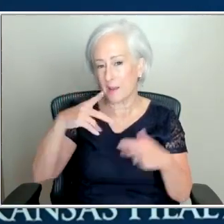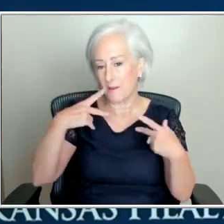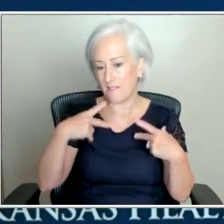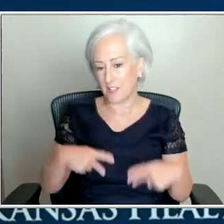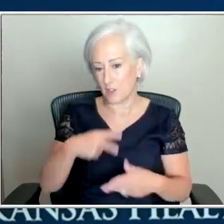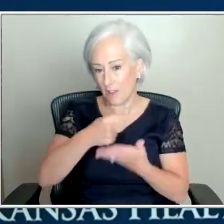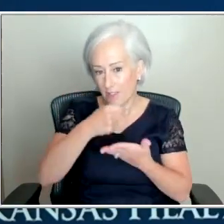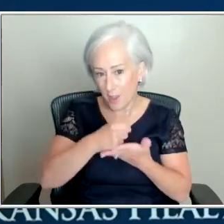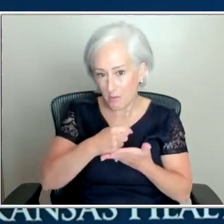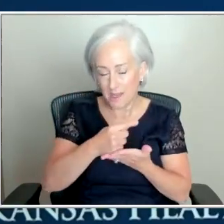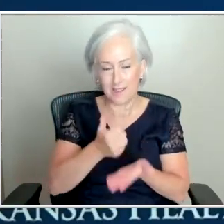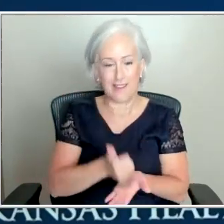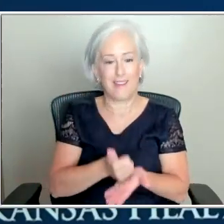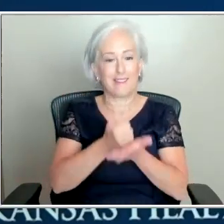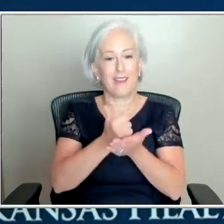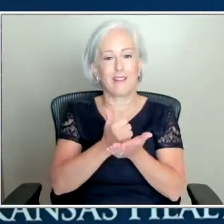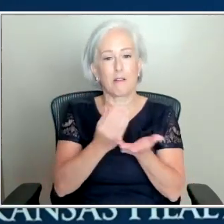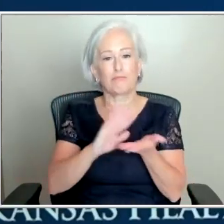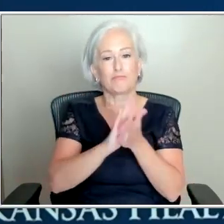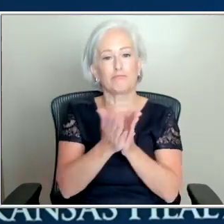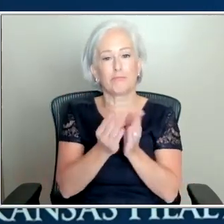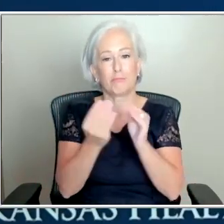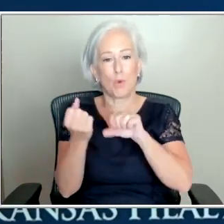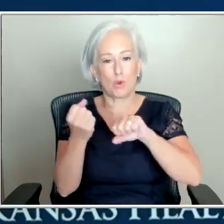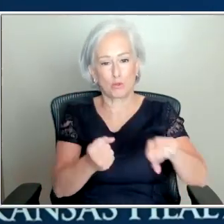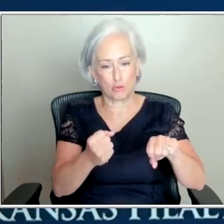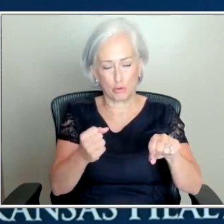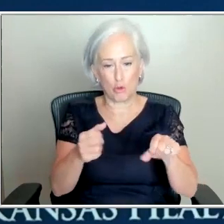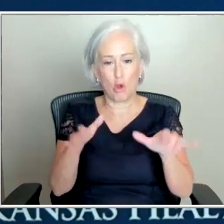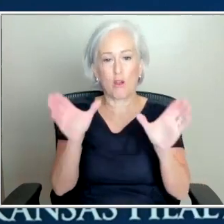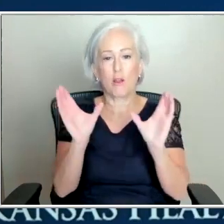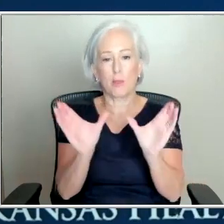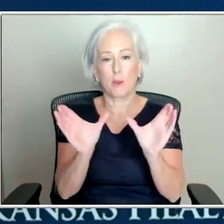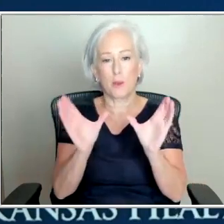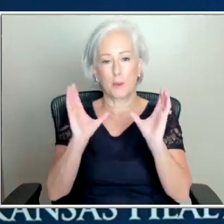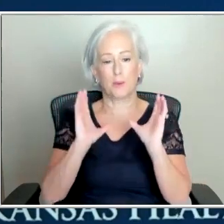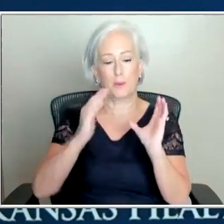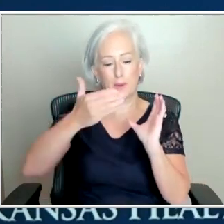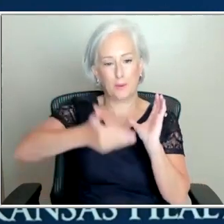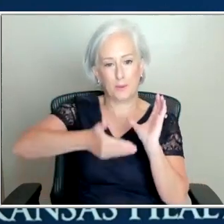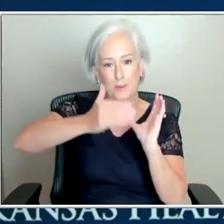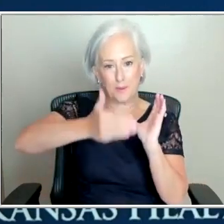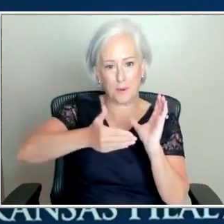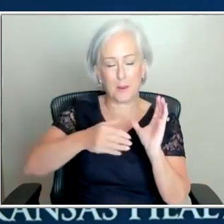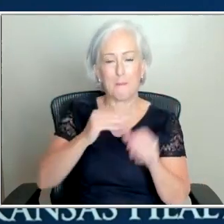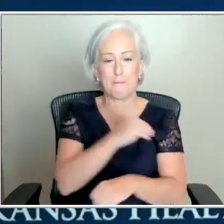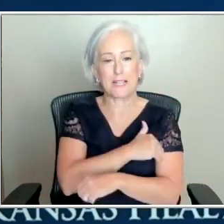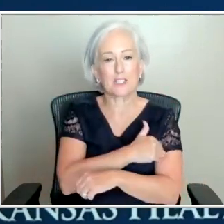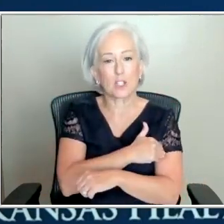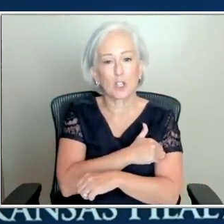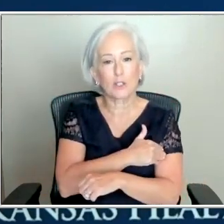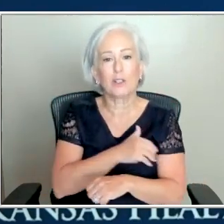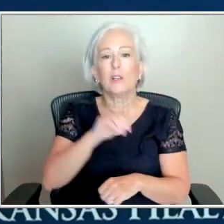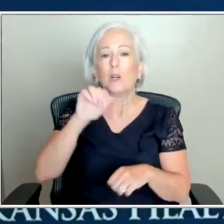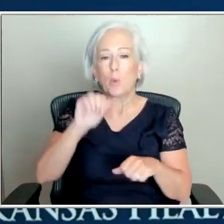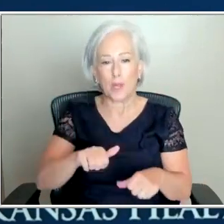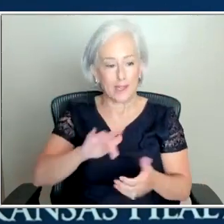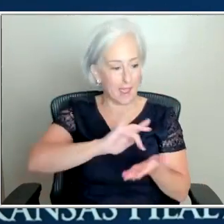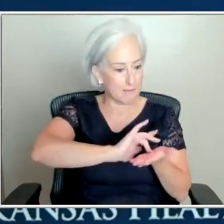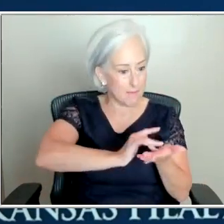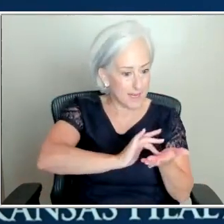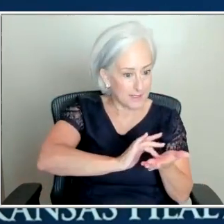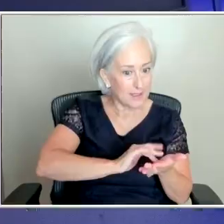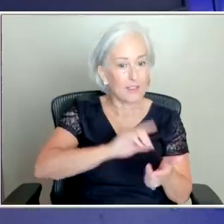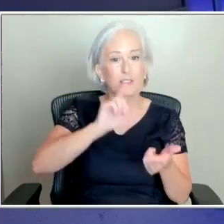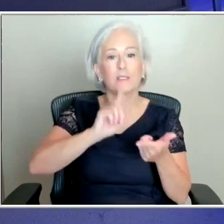on which specific disorder you may have, there can be medication, there can be vaginal insert options, and then there are surgical options.